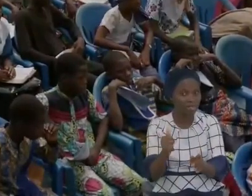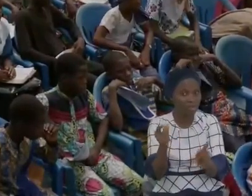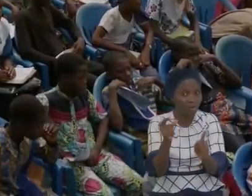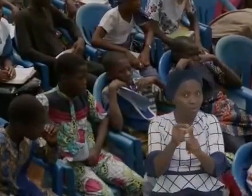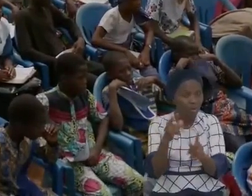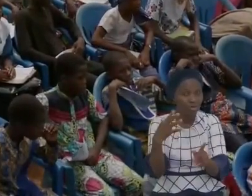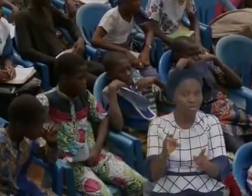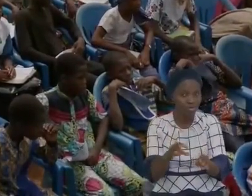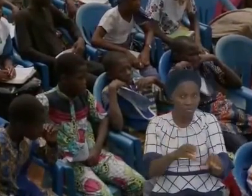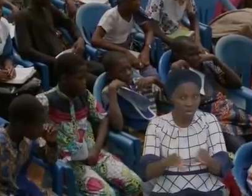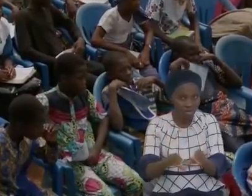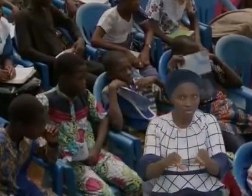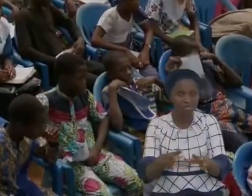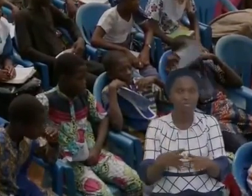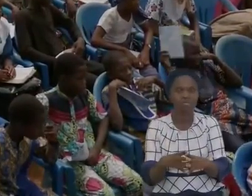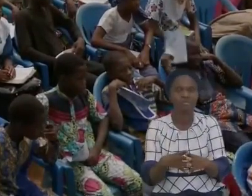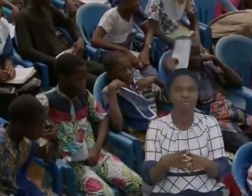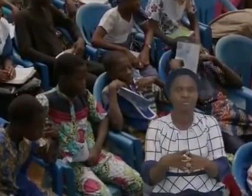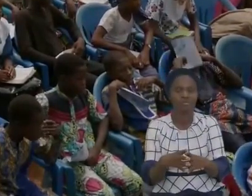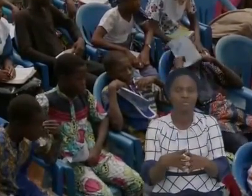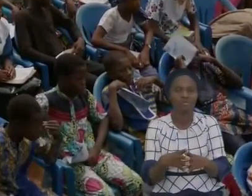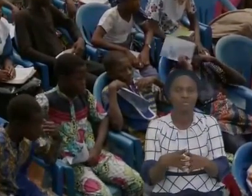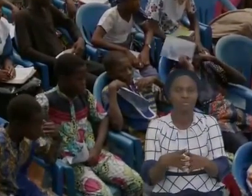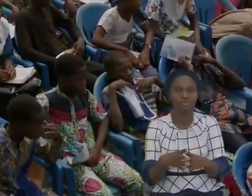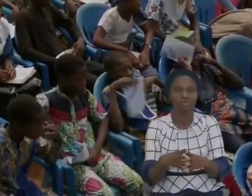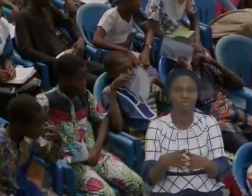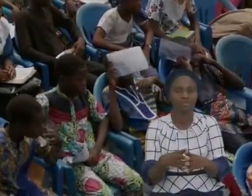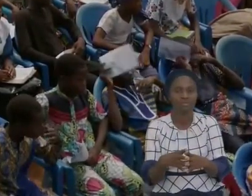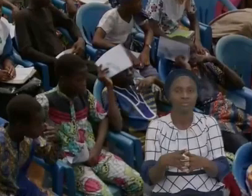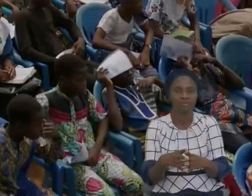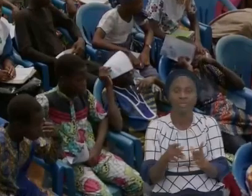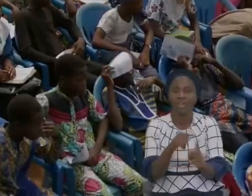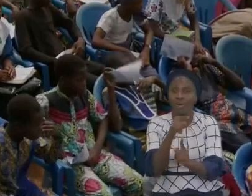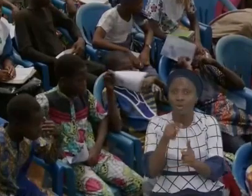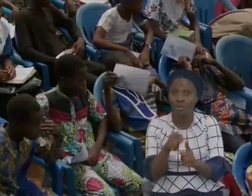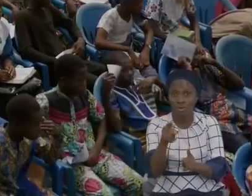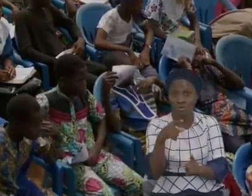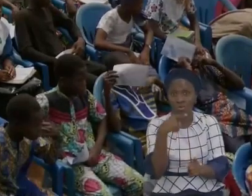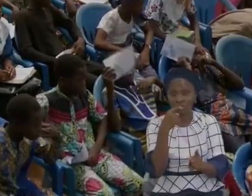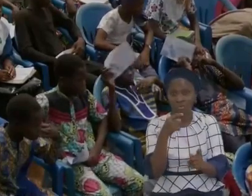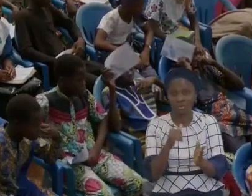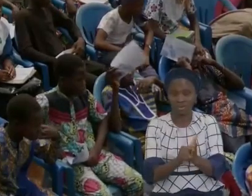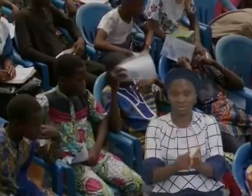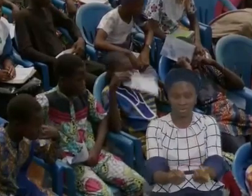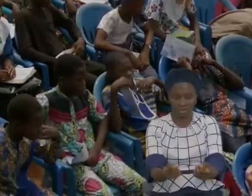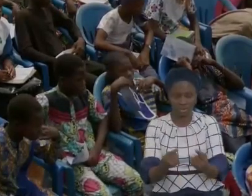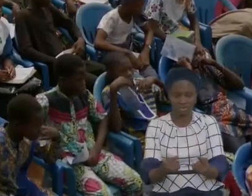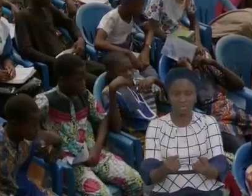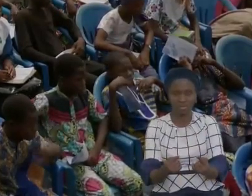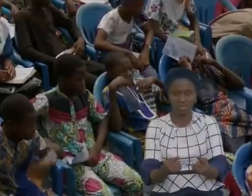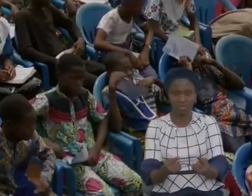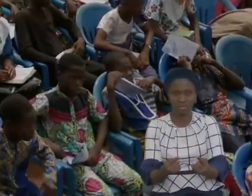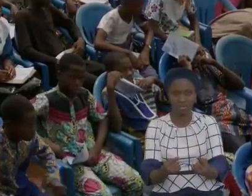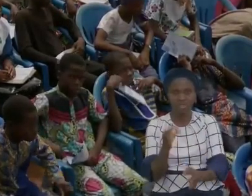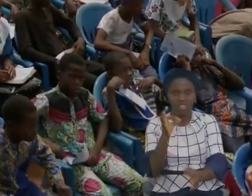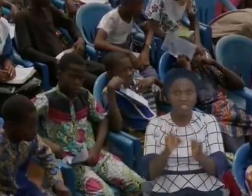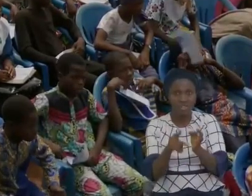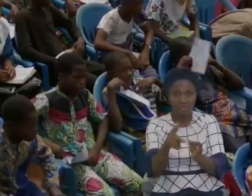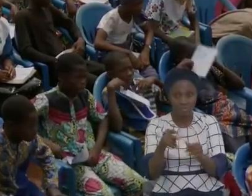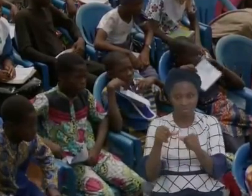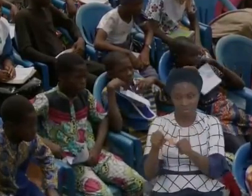When it says come, if you remain where you are and you don't have